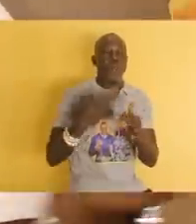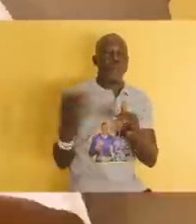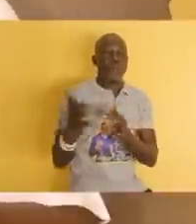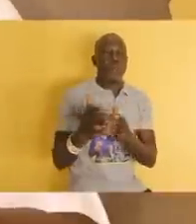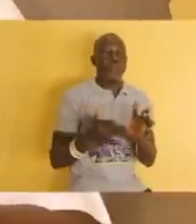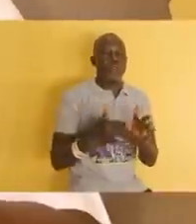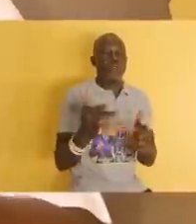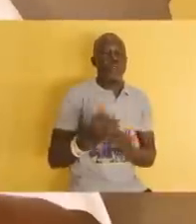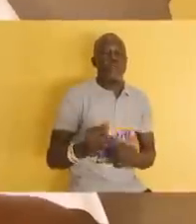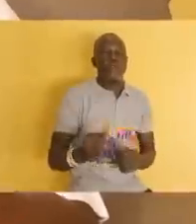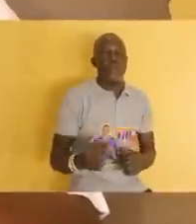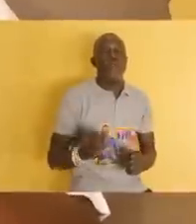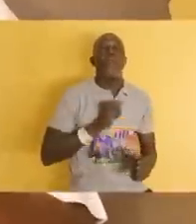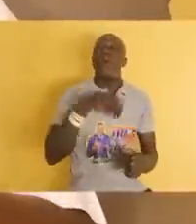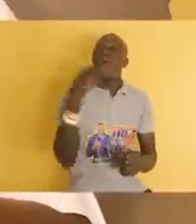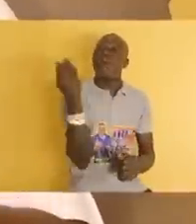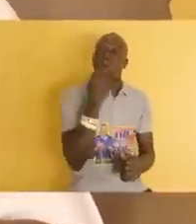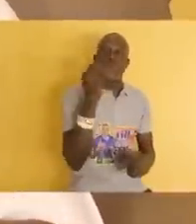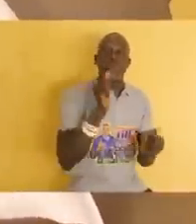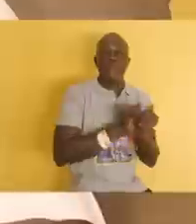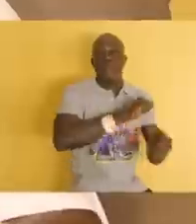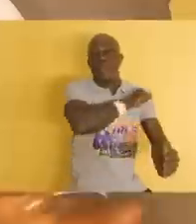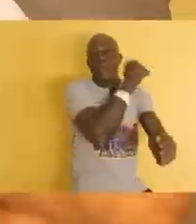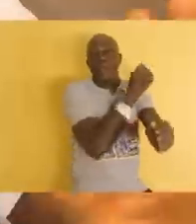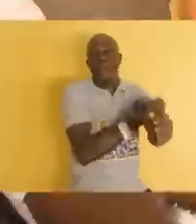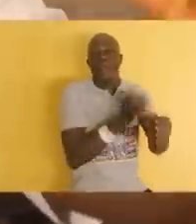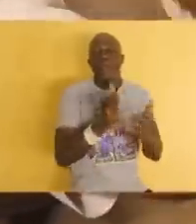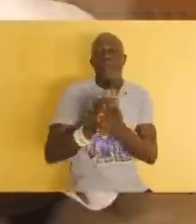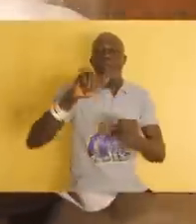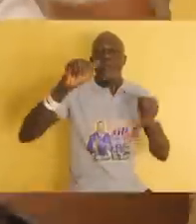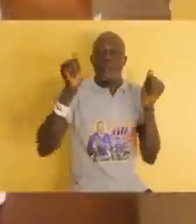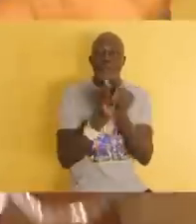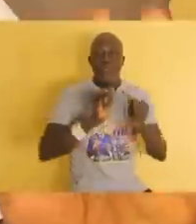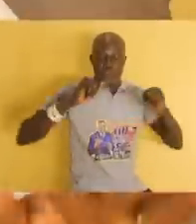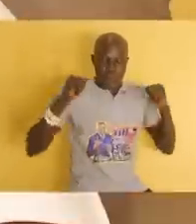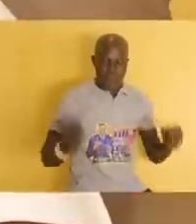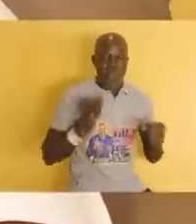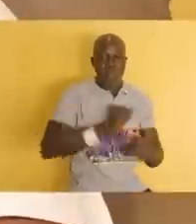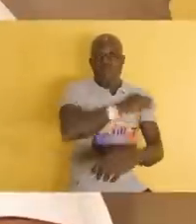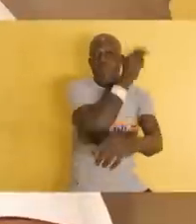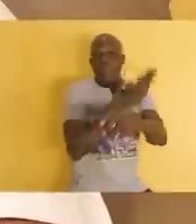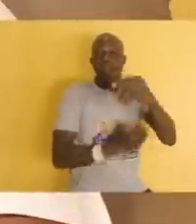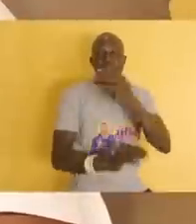Jesus. Amen. For Jesus. I feel with great authority. When with the power of the Almighty